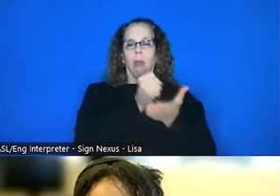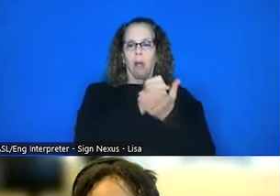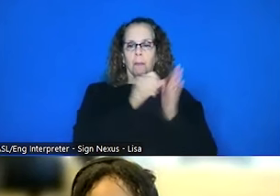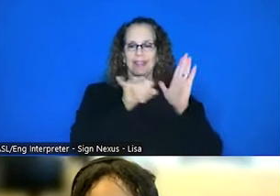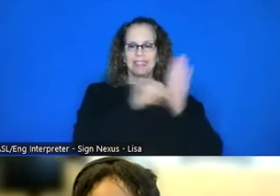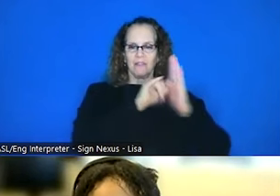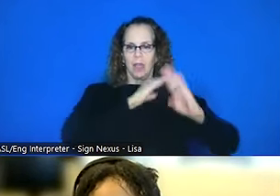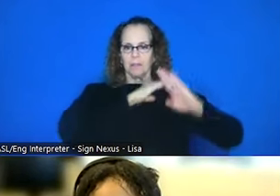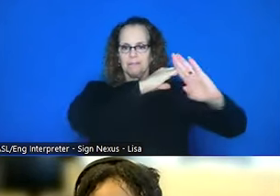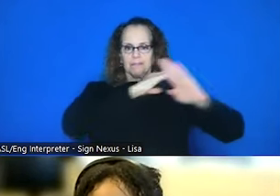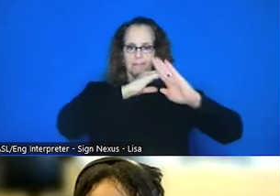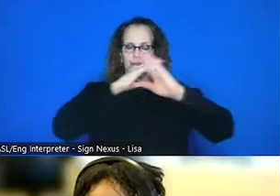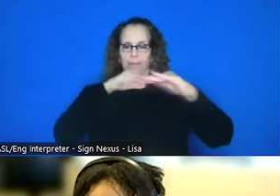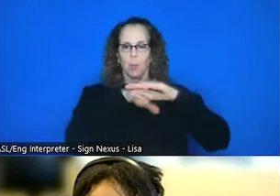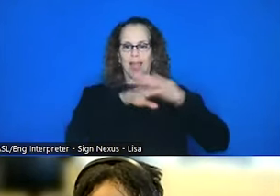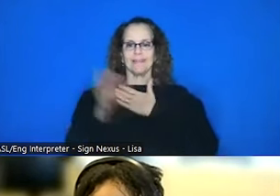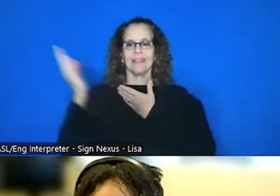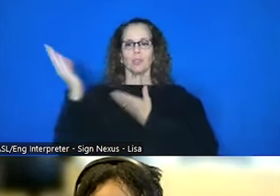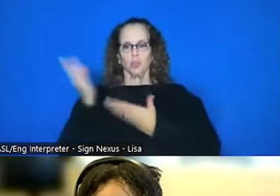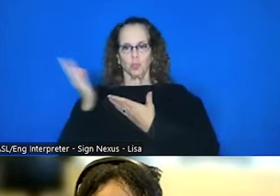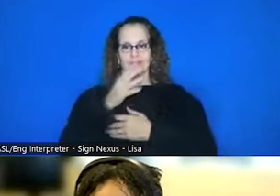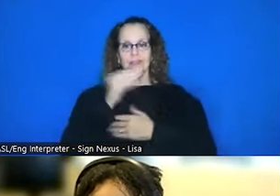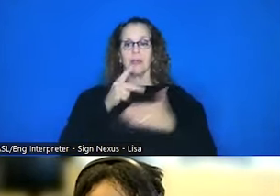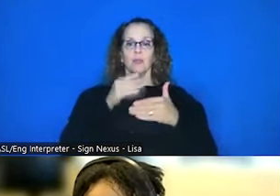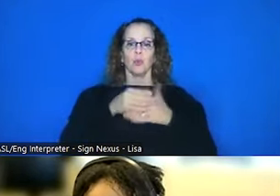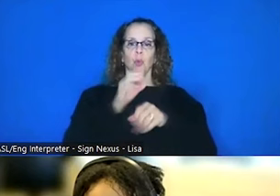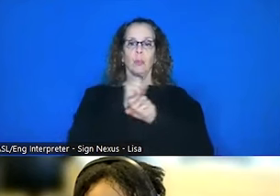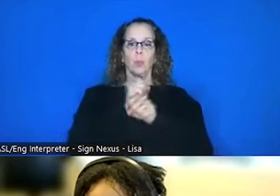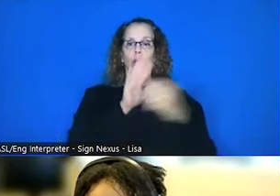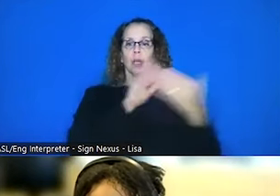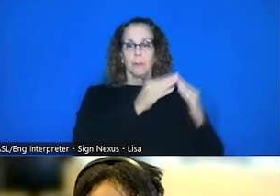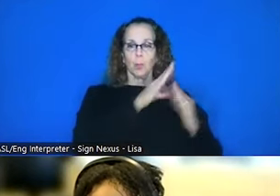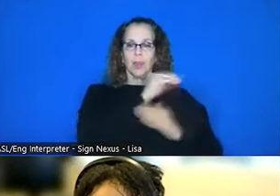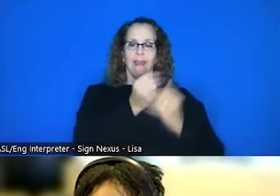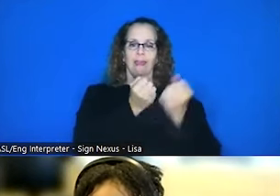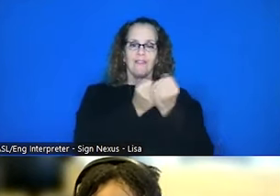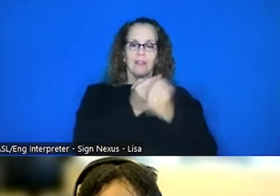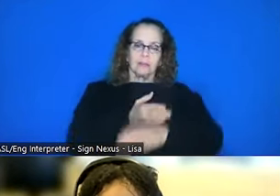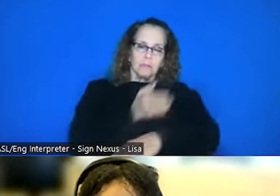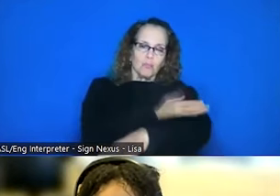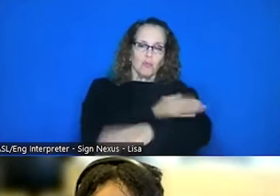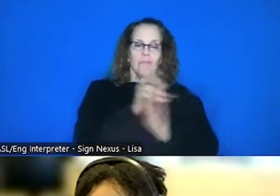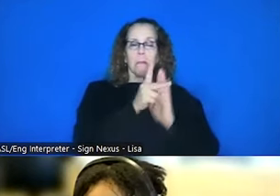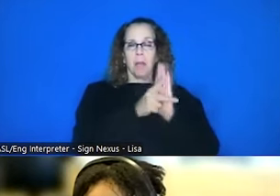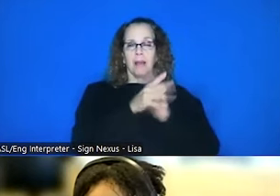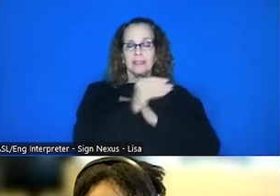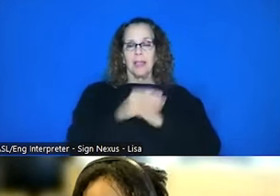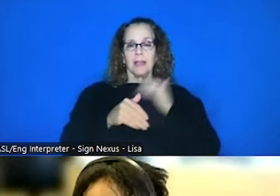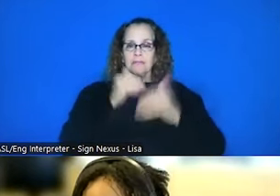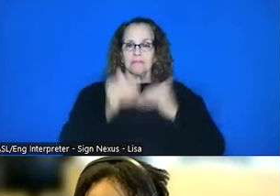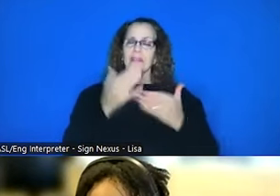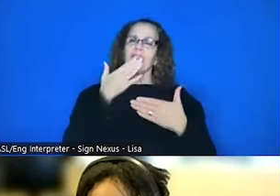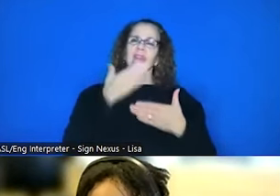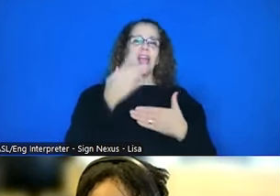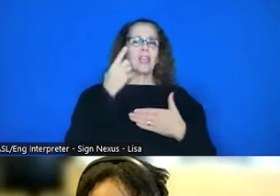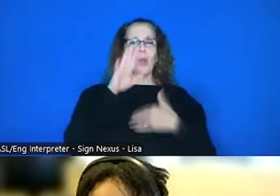and advocates to improve policy and procedures. Thank you all so much for being here.